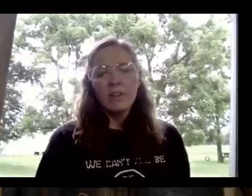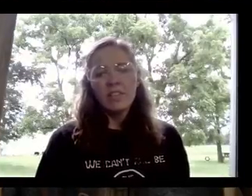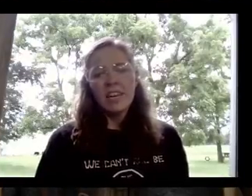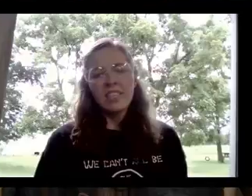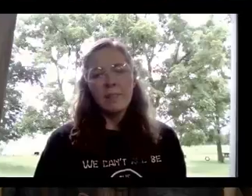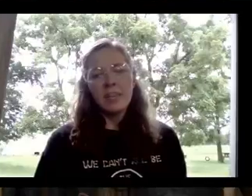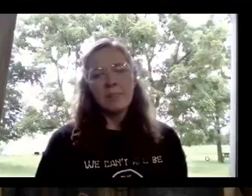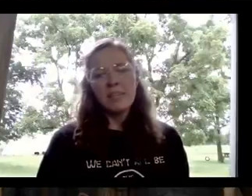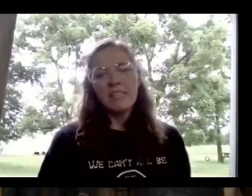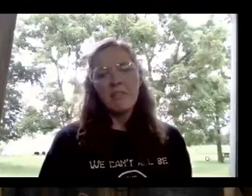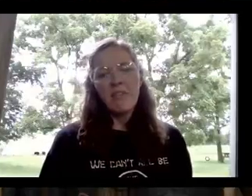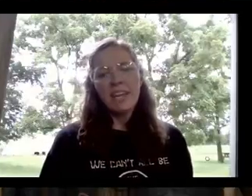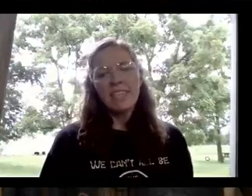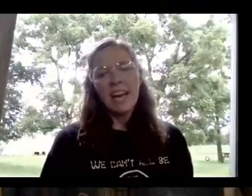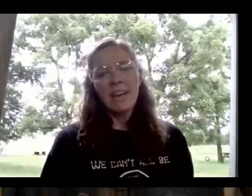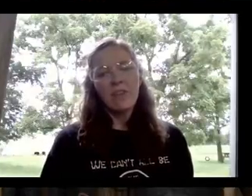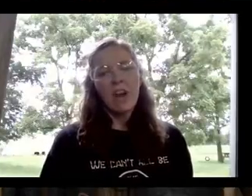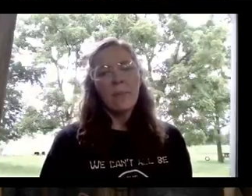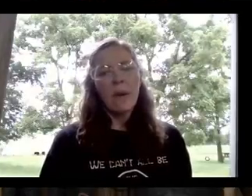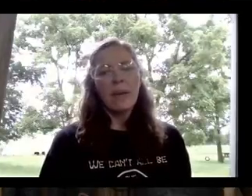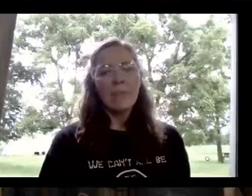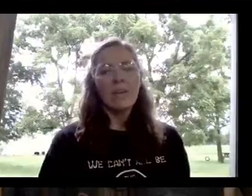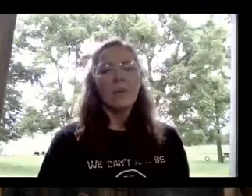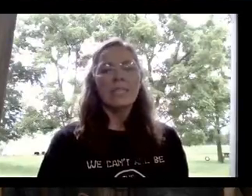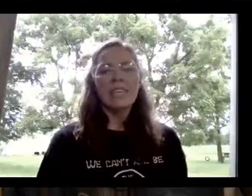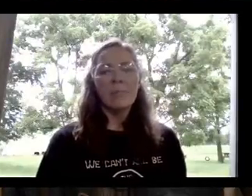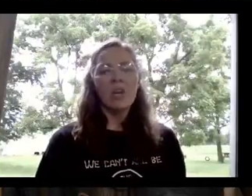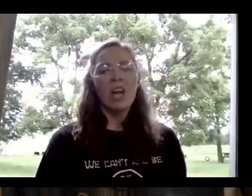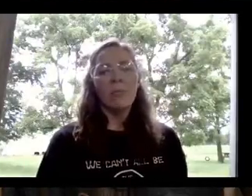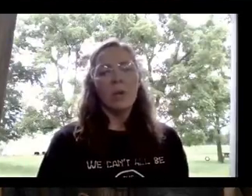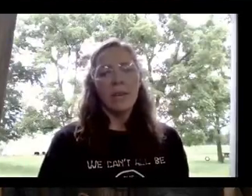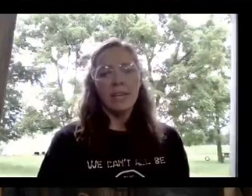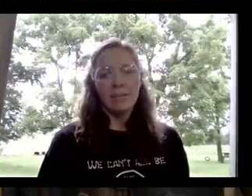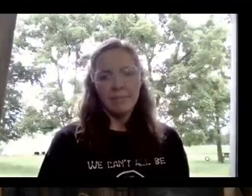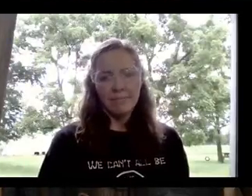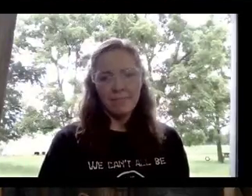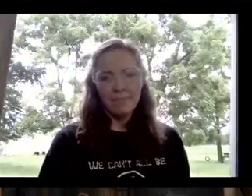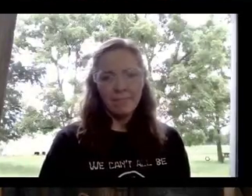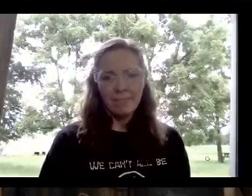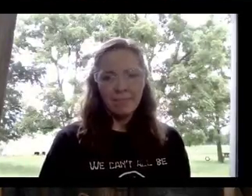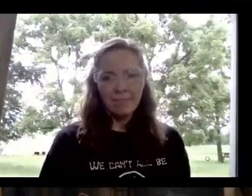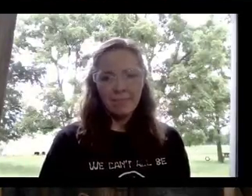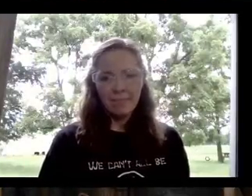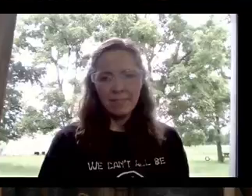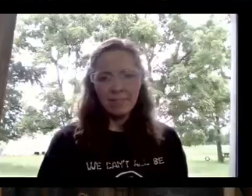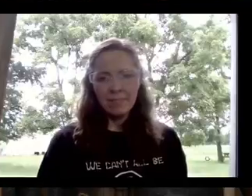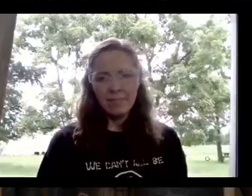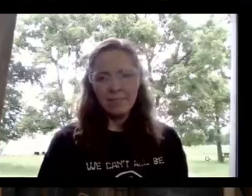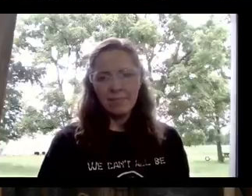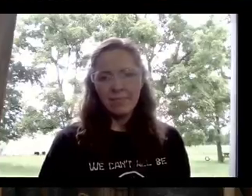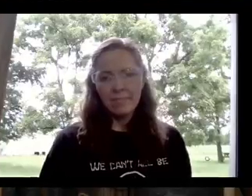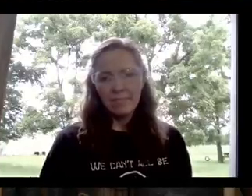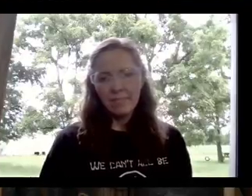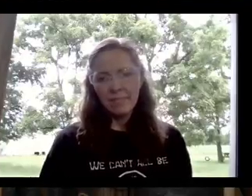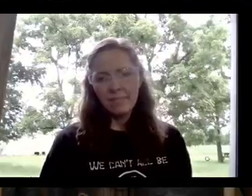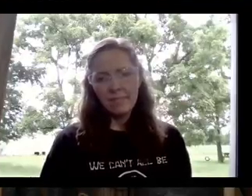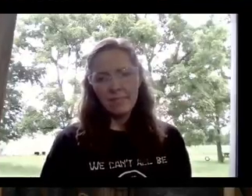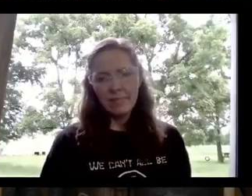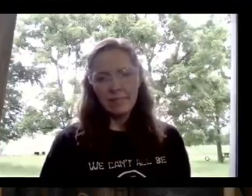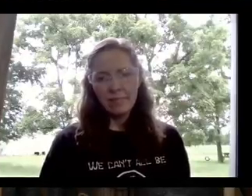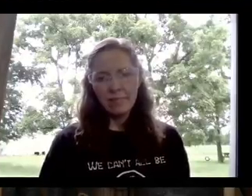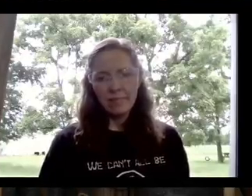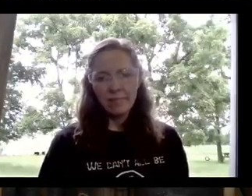What the Forge says, the best piece of advice I ever got about hammering was keep your elbow in. Yep, that could be a good